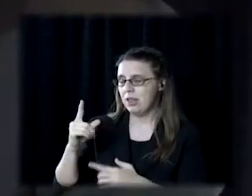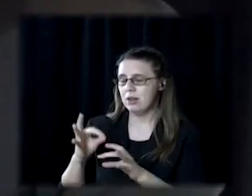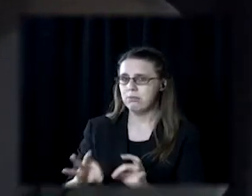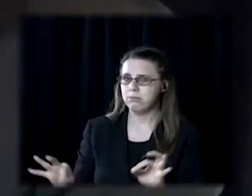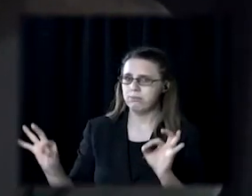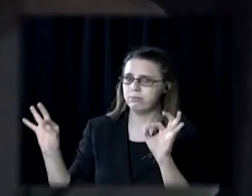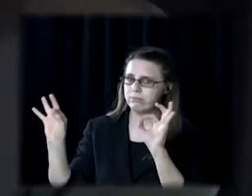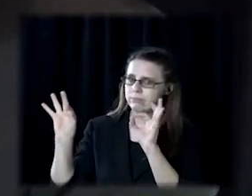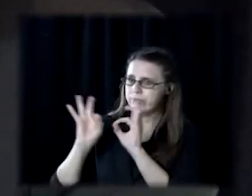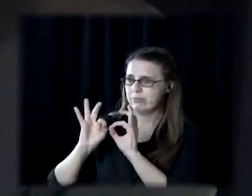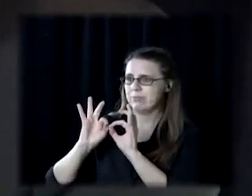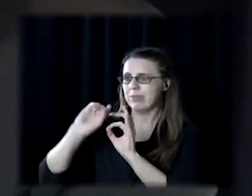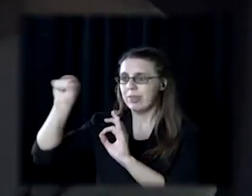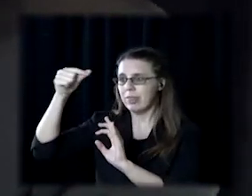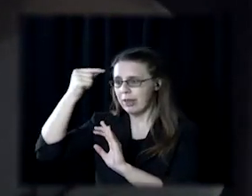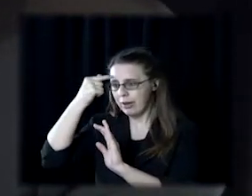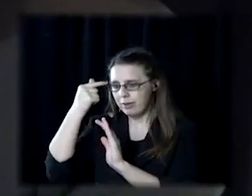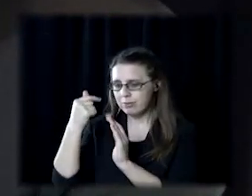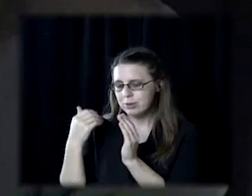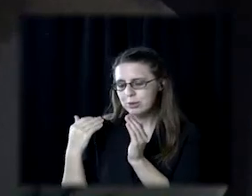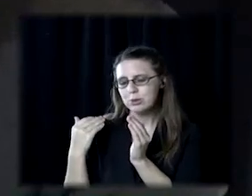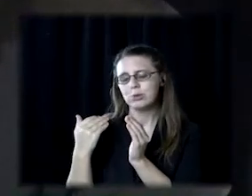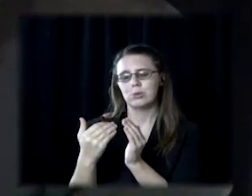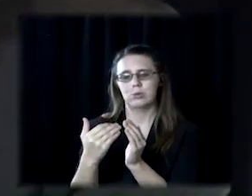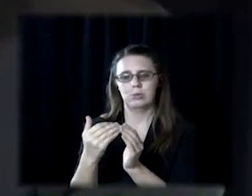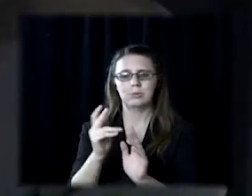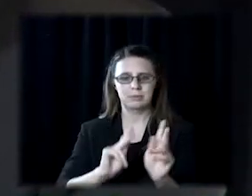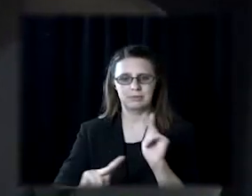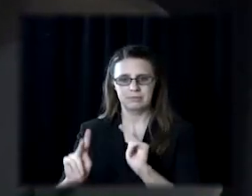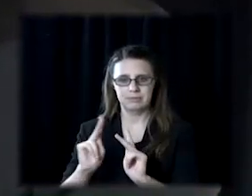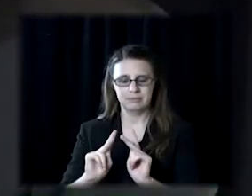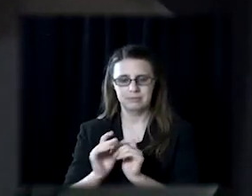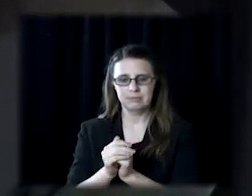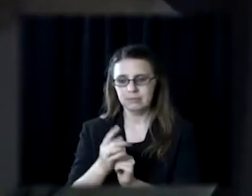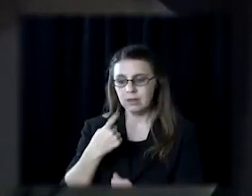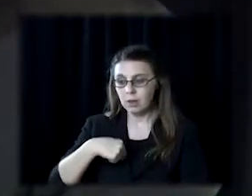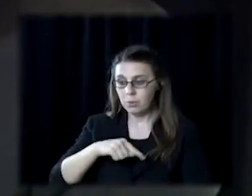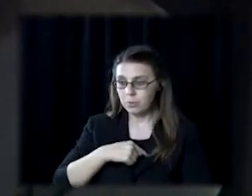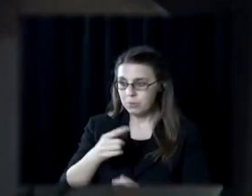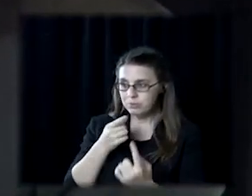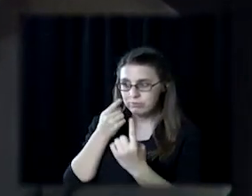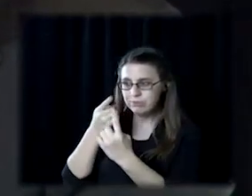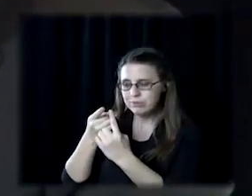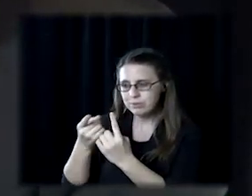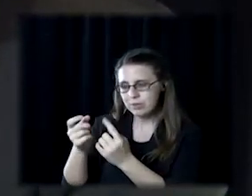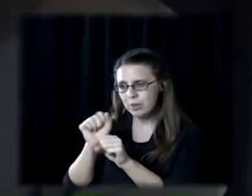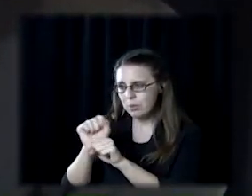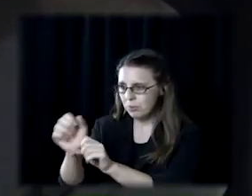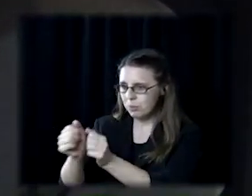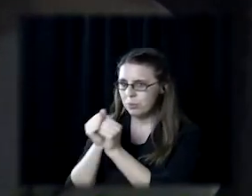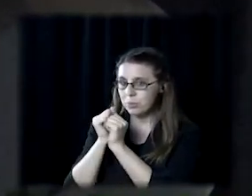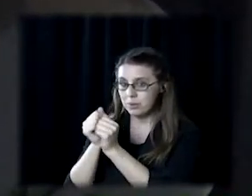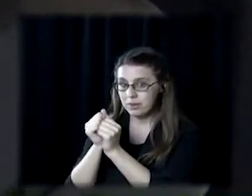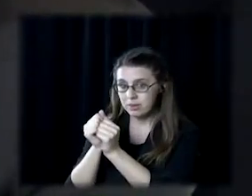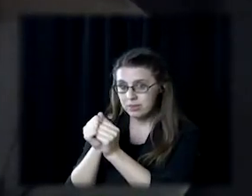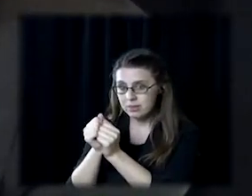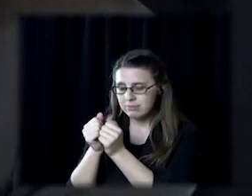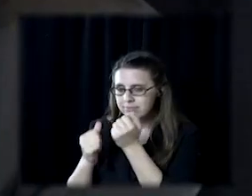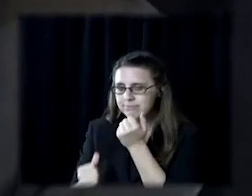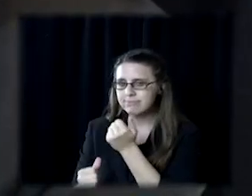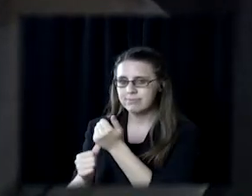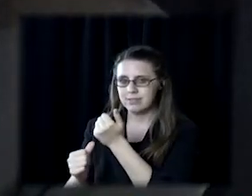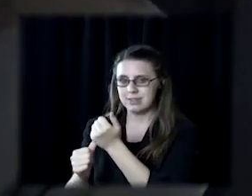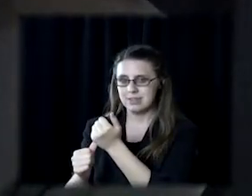body closest to the people. We are seeking to work with them and to assist them. As to